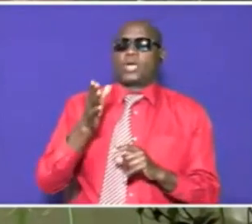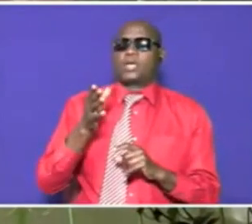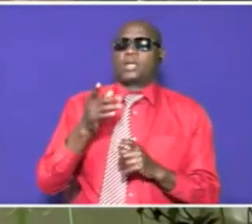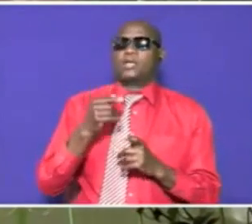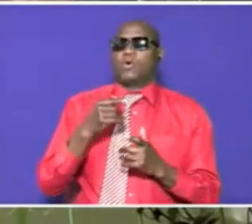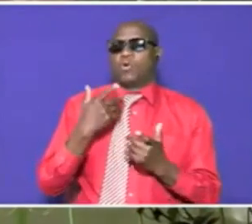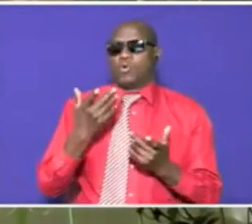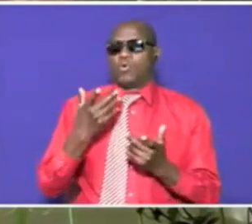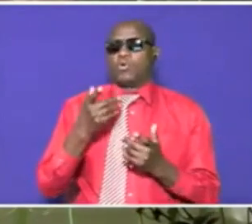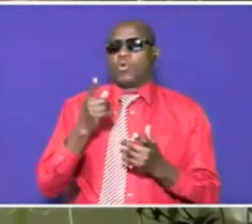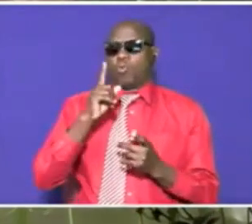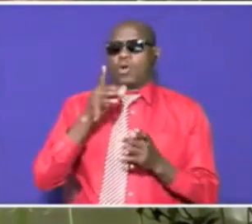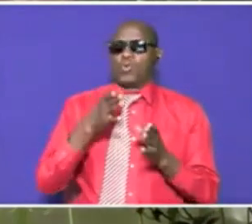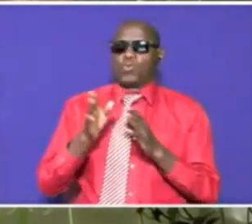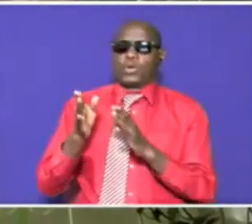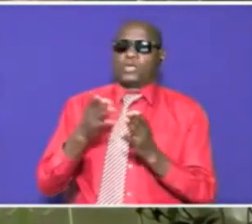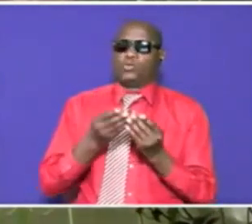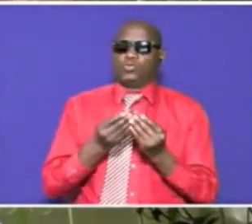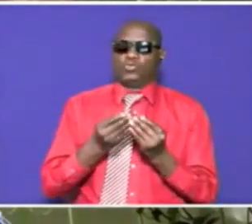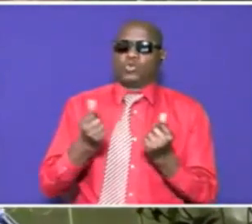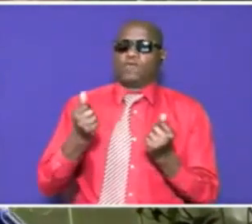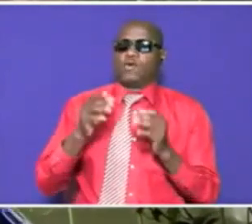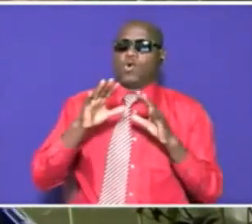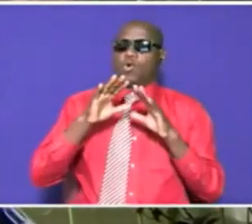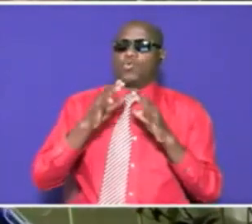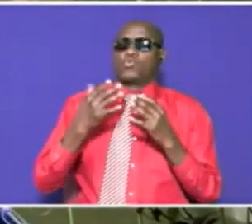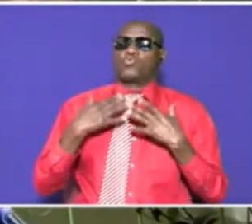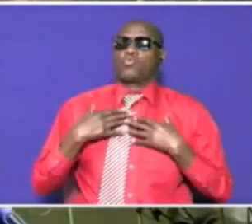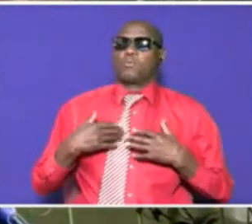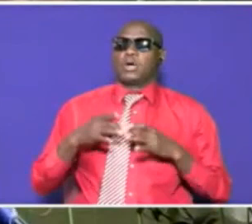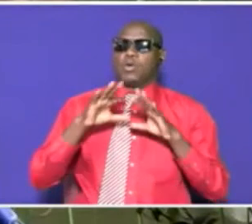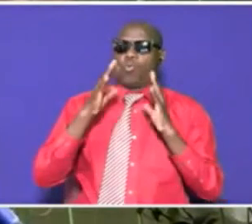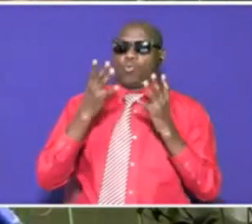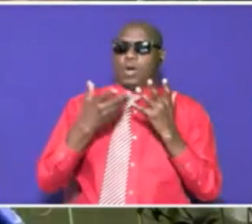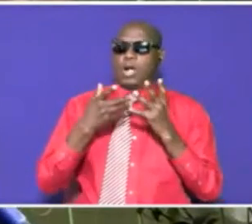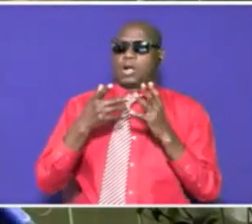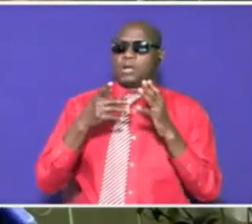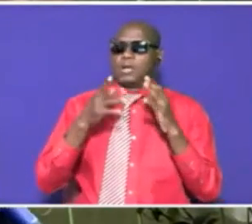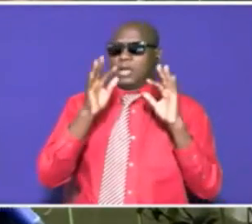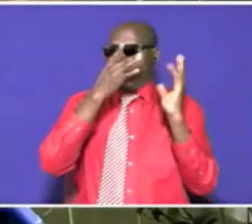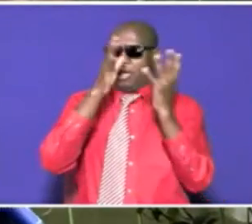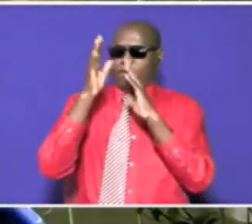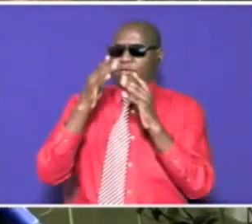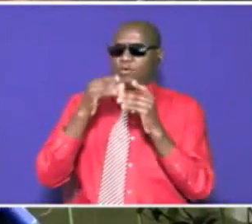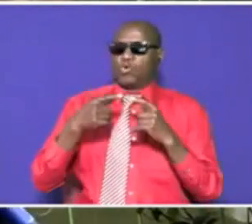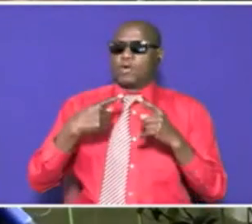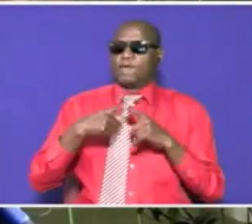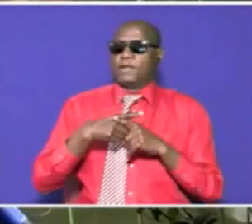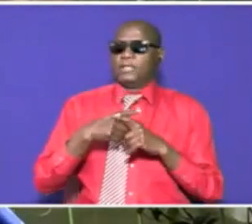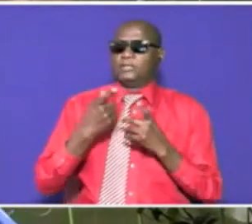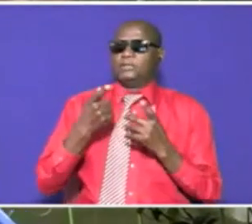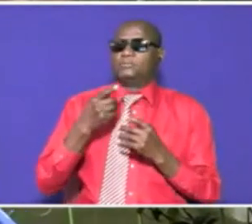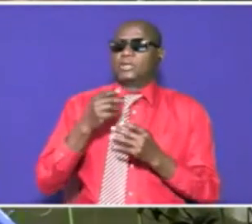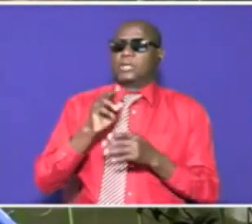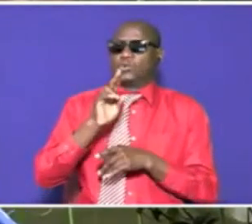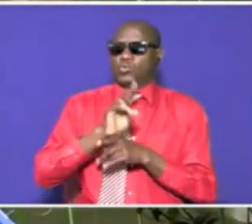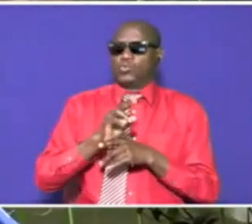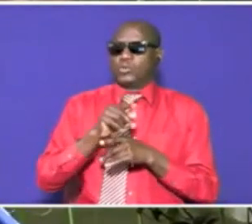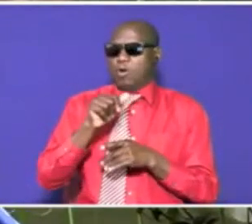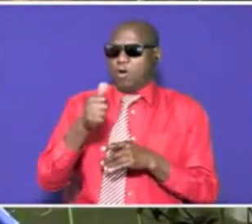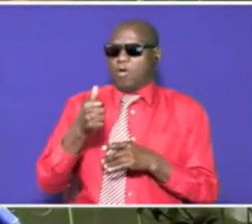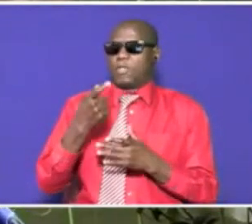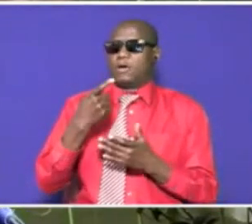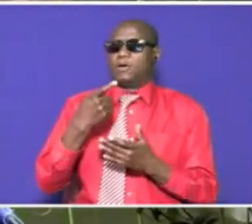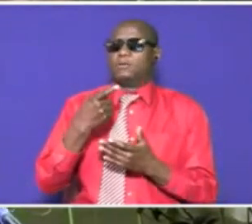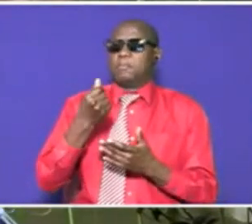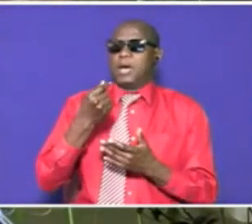one of the ways to mitigate against human wildlife conflict, because it will be, it could create other revenue streams for